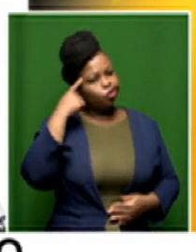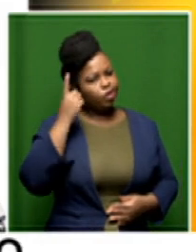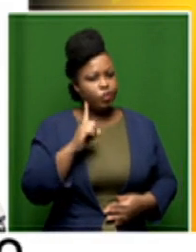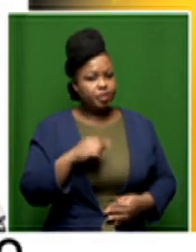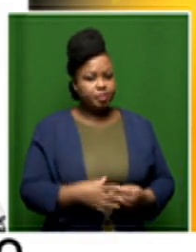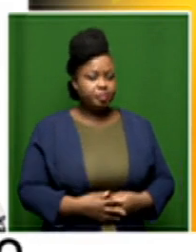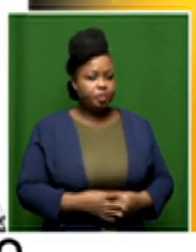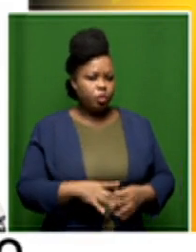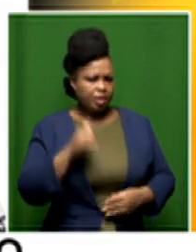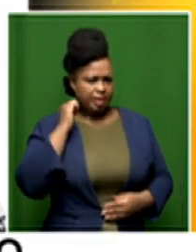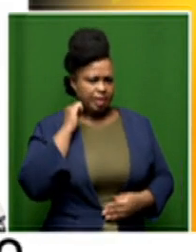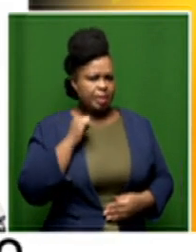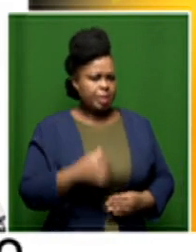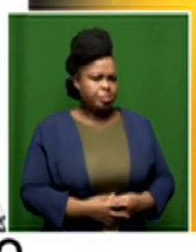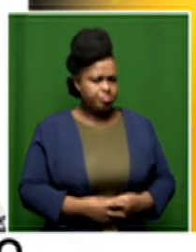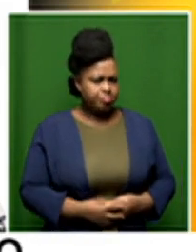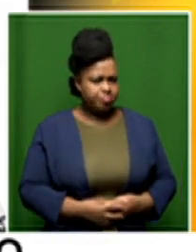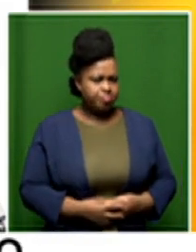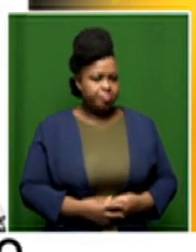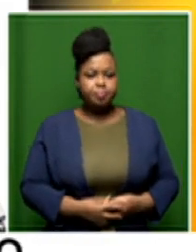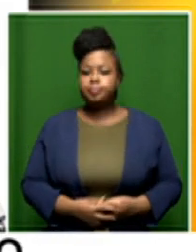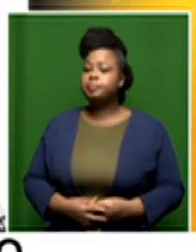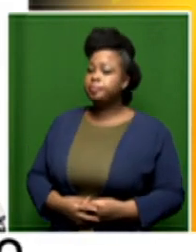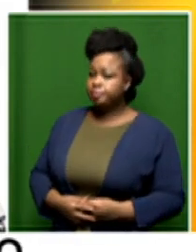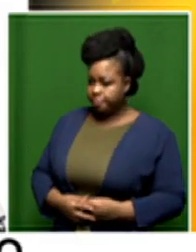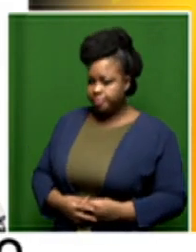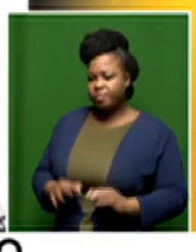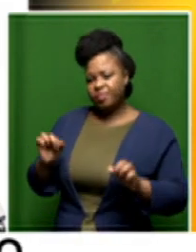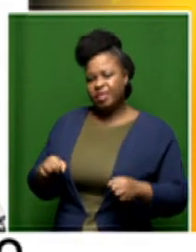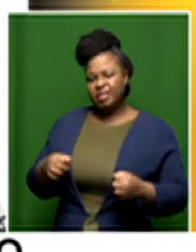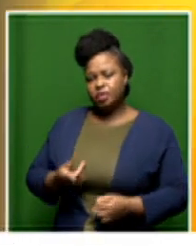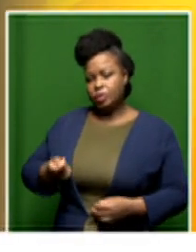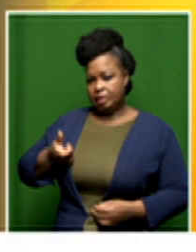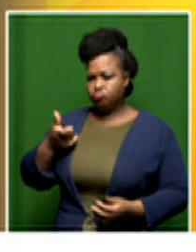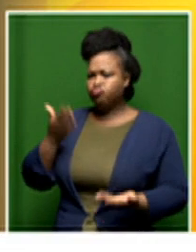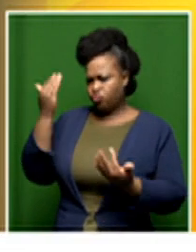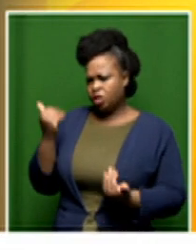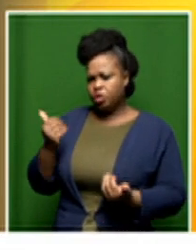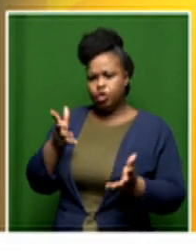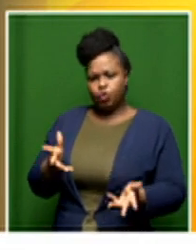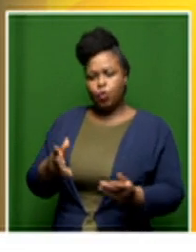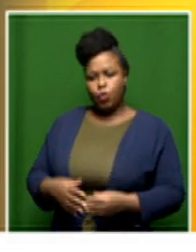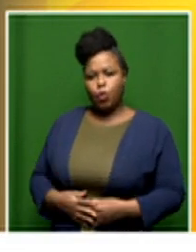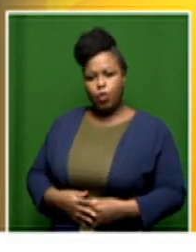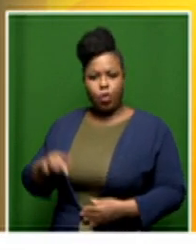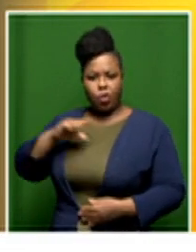think of yesterday's developments? Well, it was somewhat expected